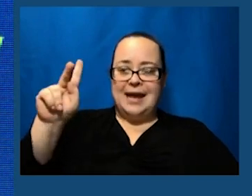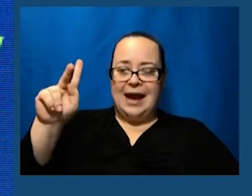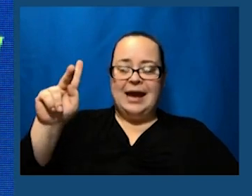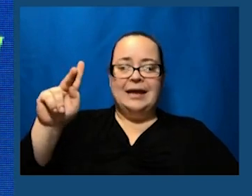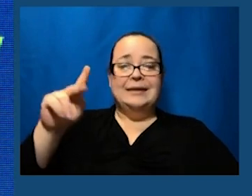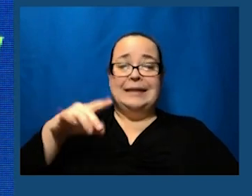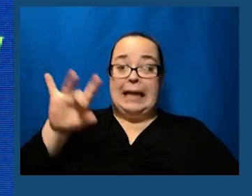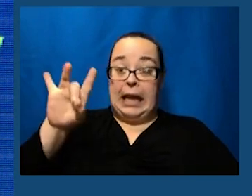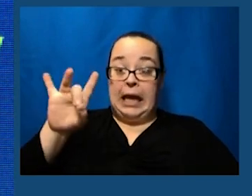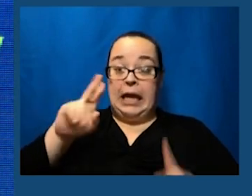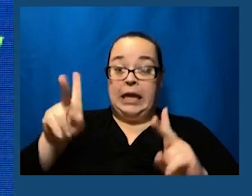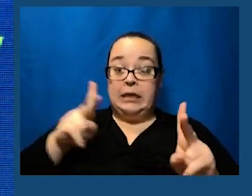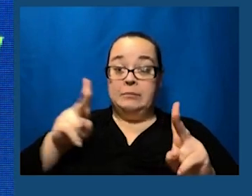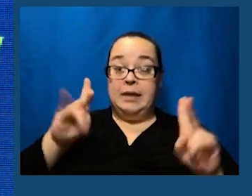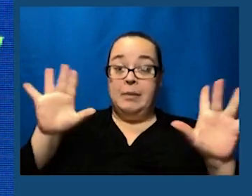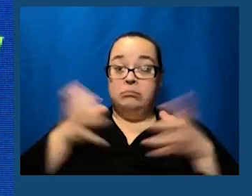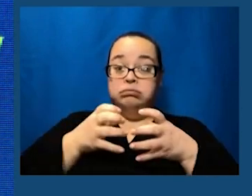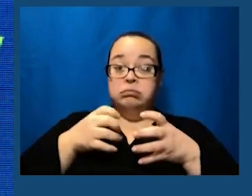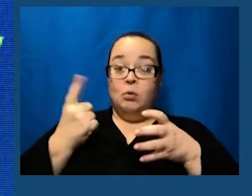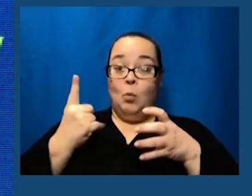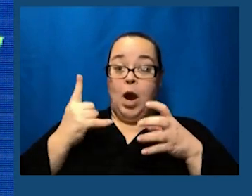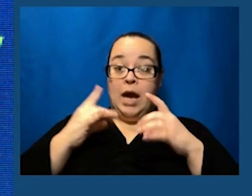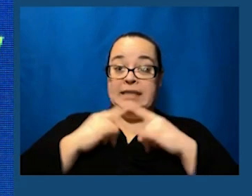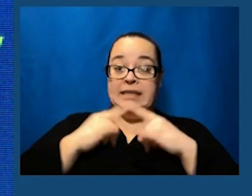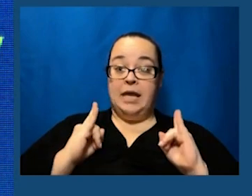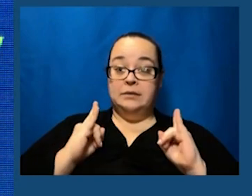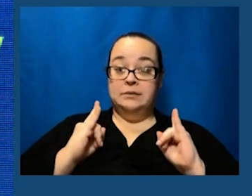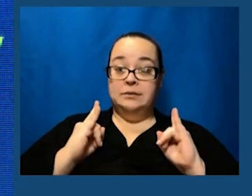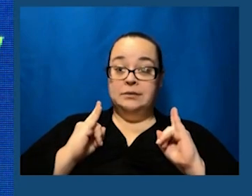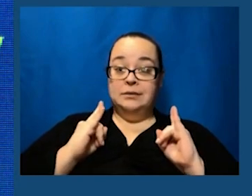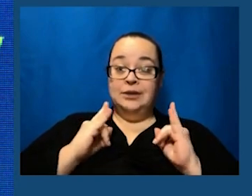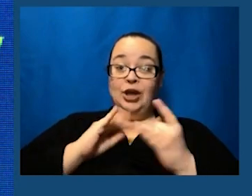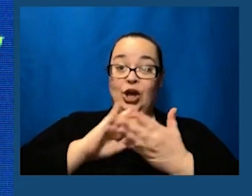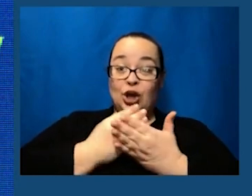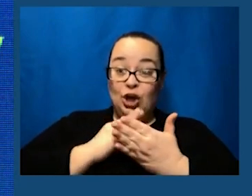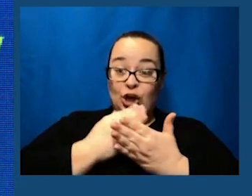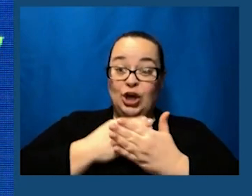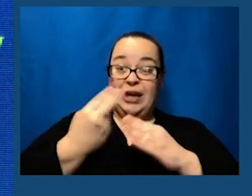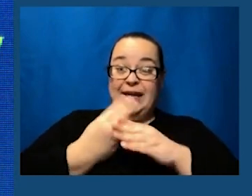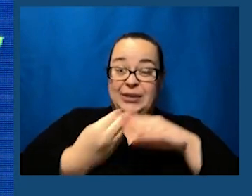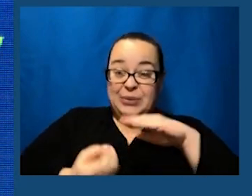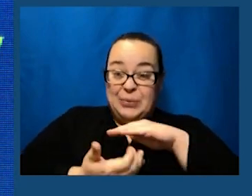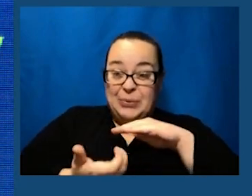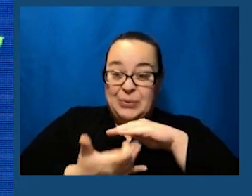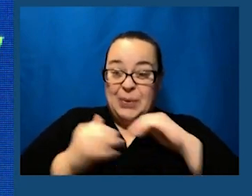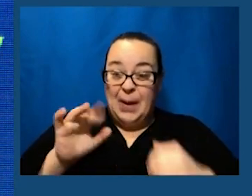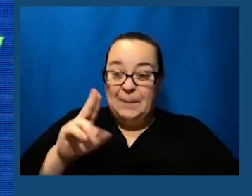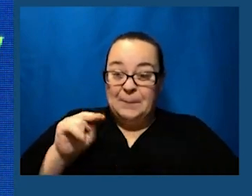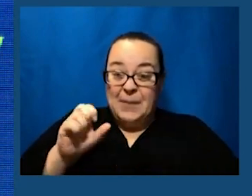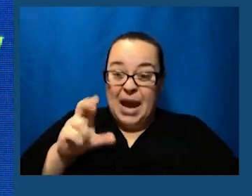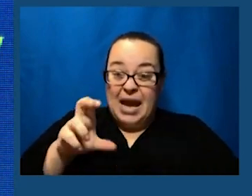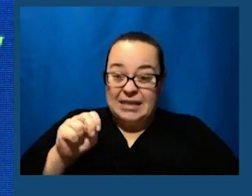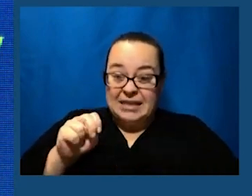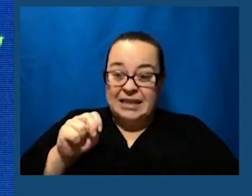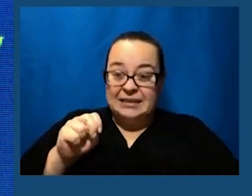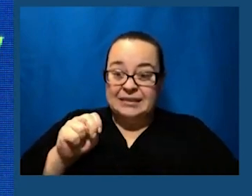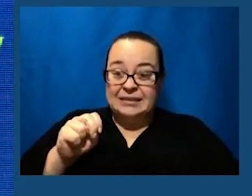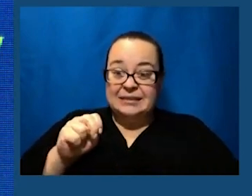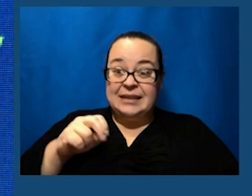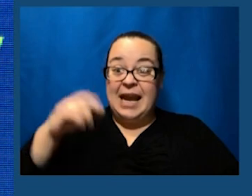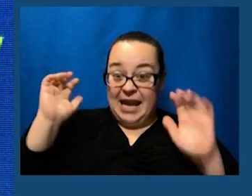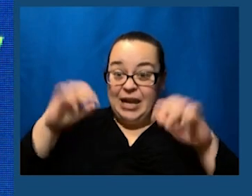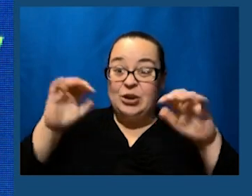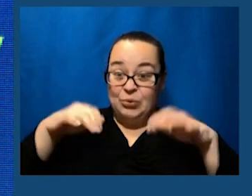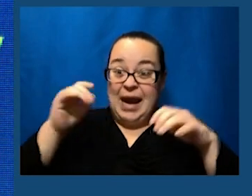tent, cooking on a Bunsen burner and having very wet pancakes when it rained. Great memories of coming